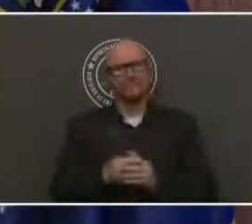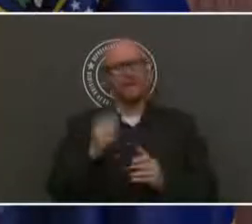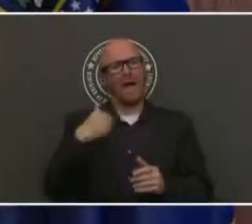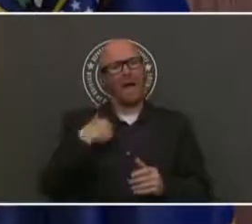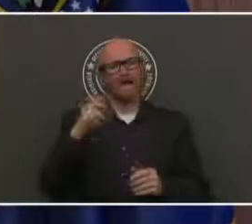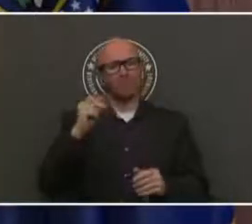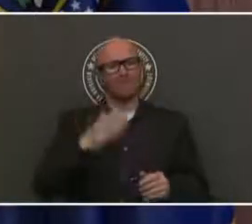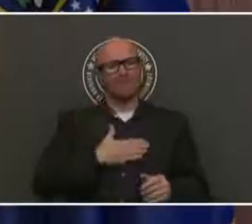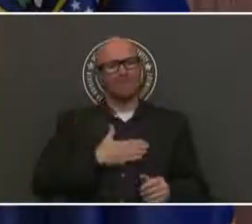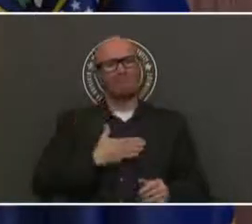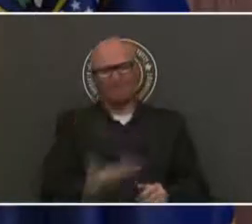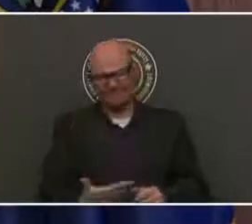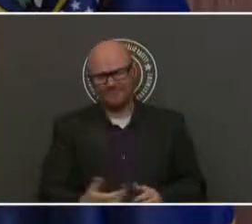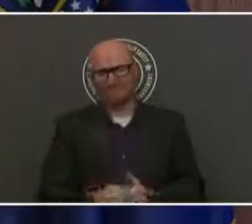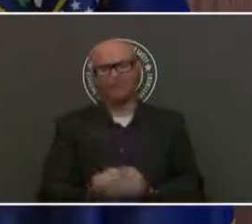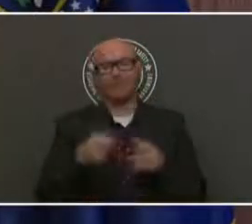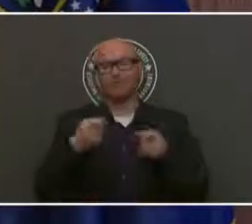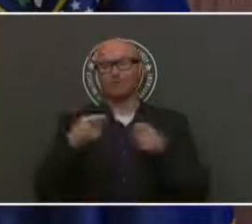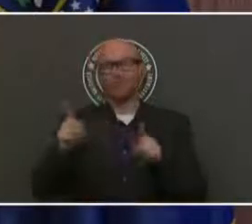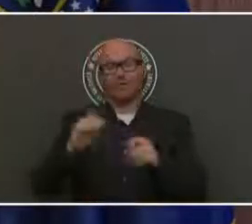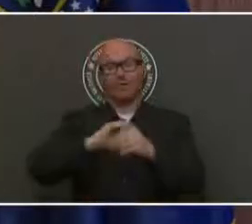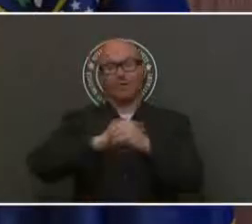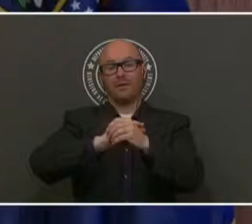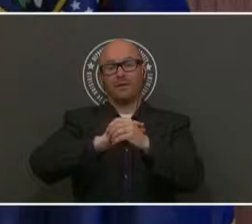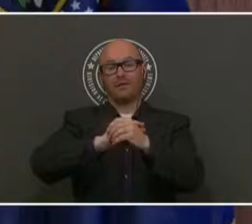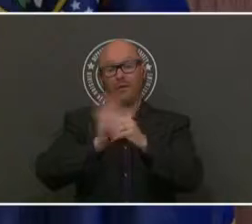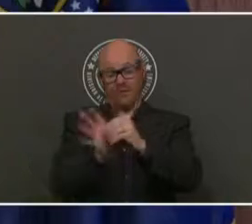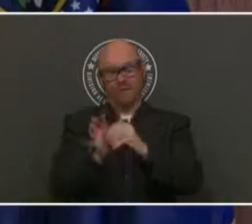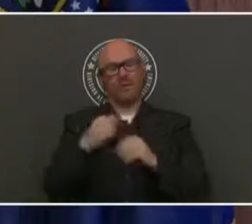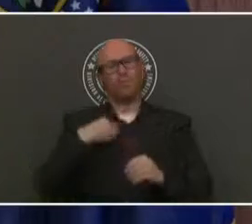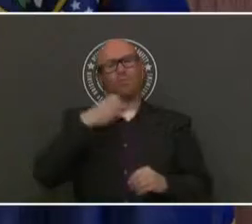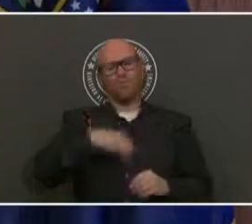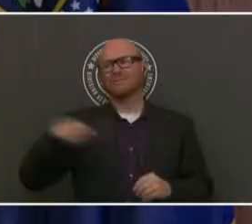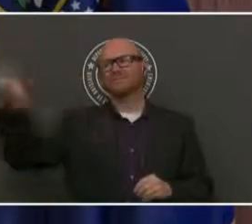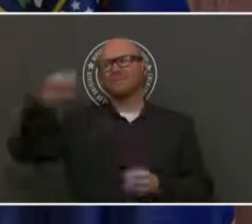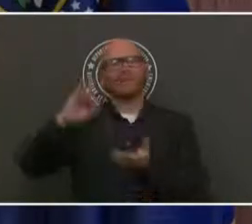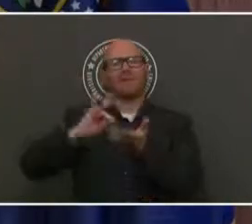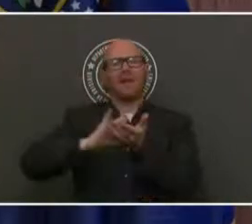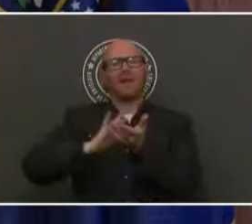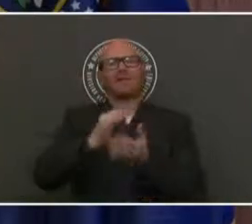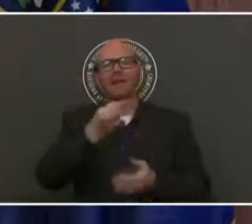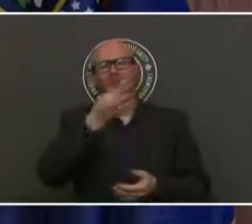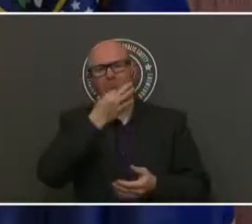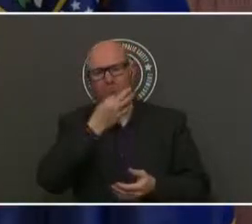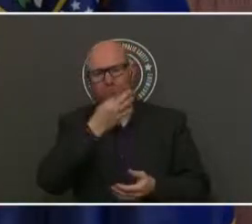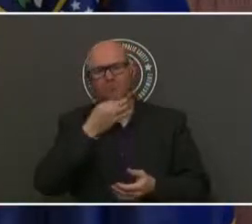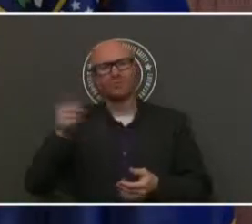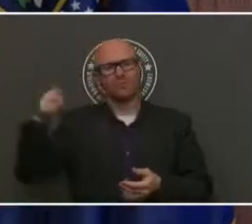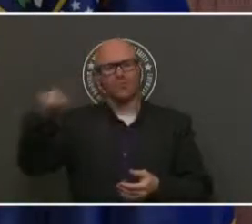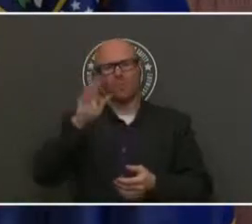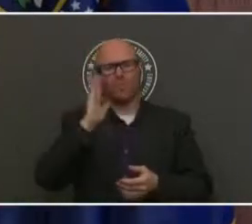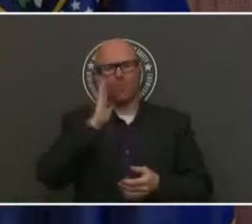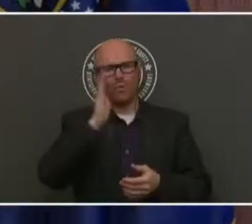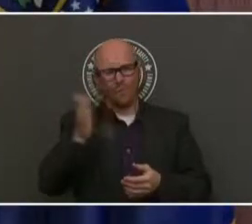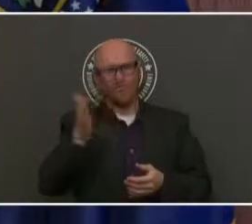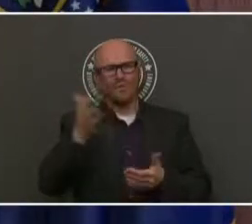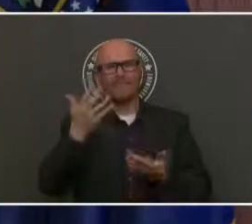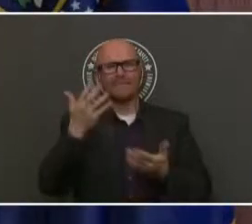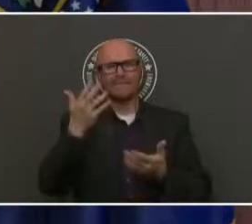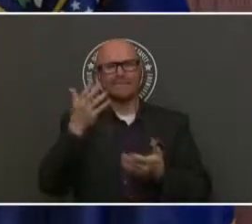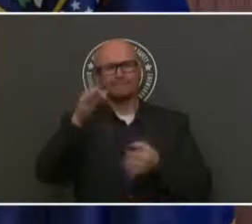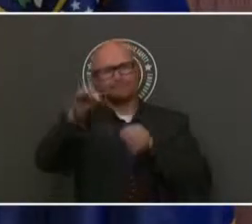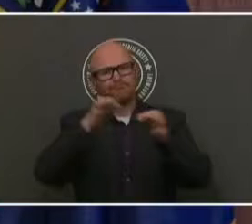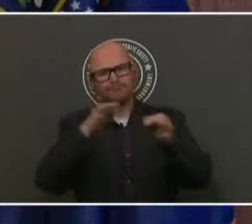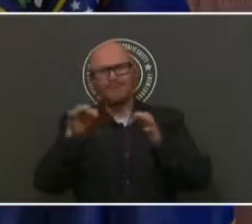I wished that during this pandemic that the medical experts would also include the